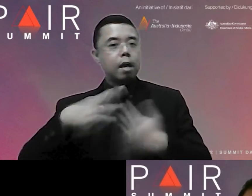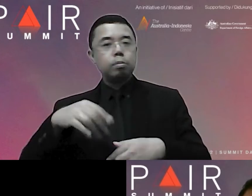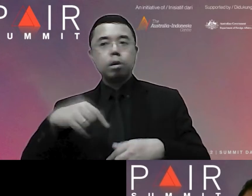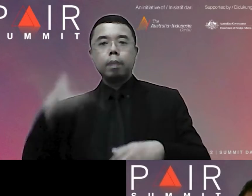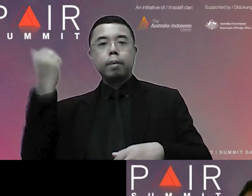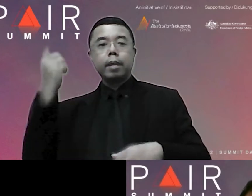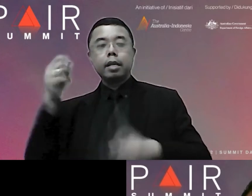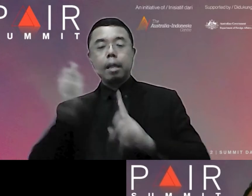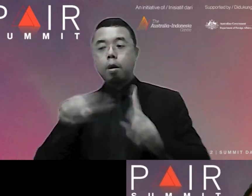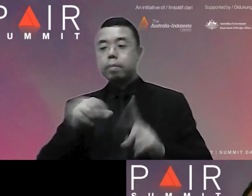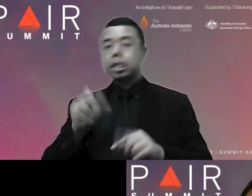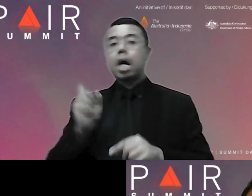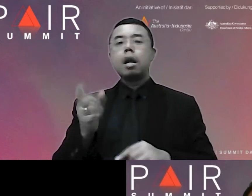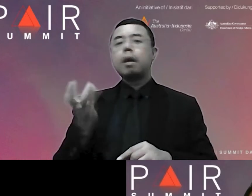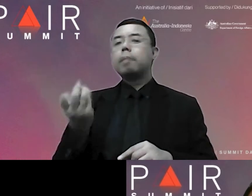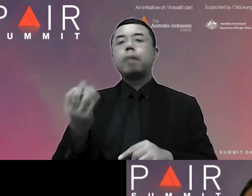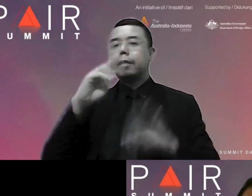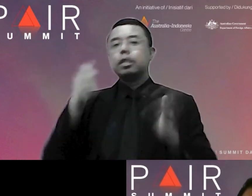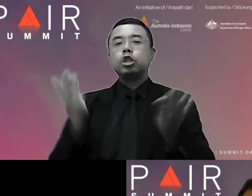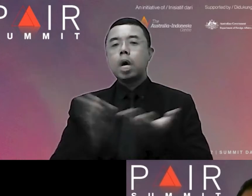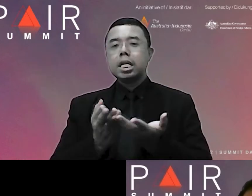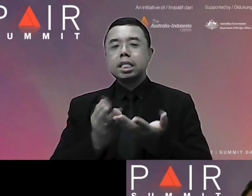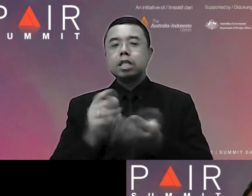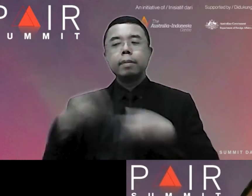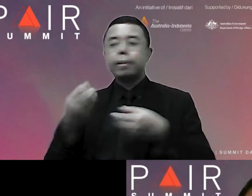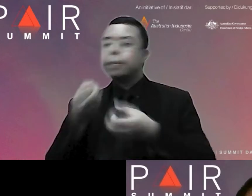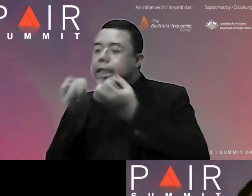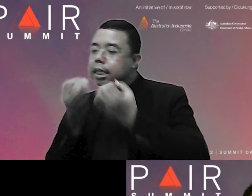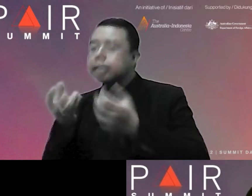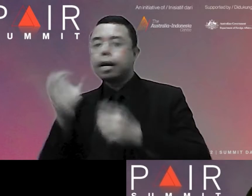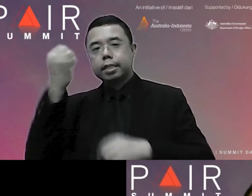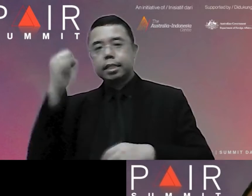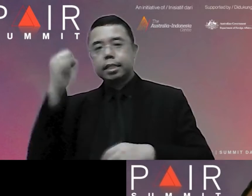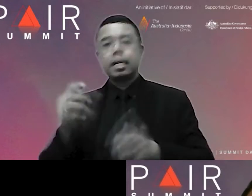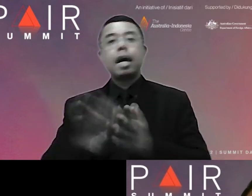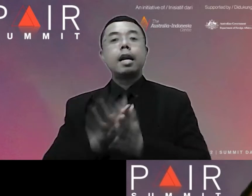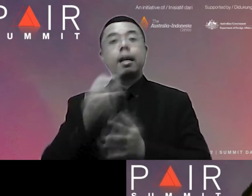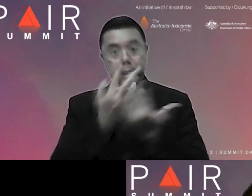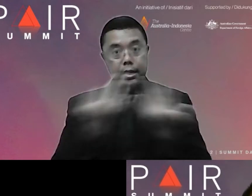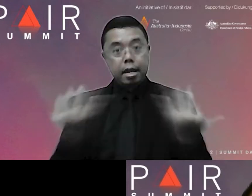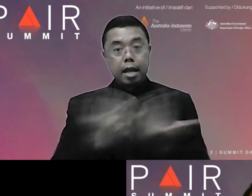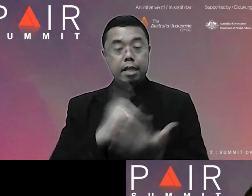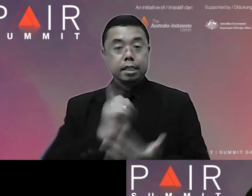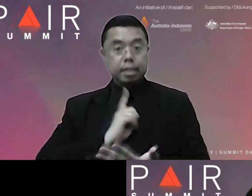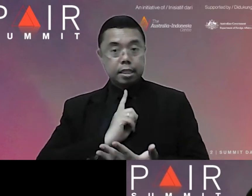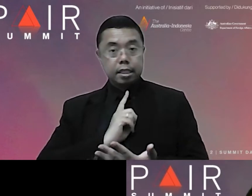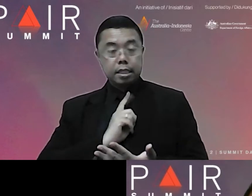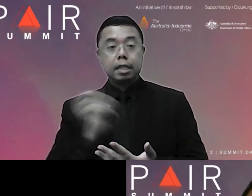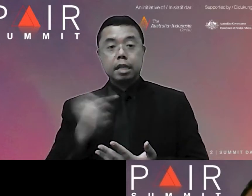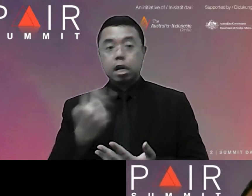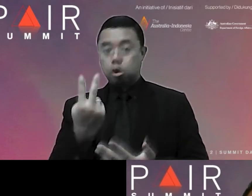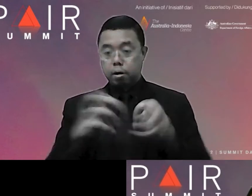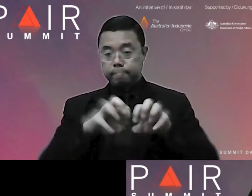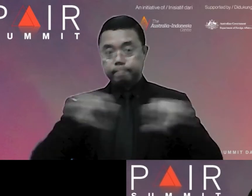and how the people behave in 2 different areas. Probably Simon could also add